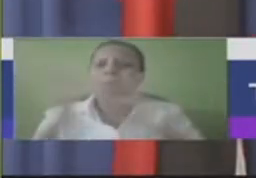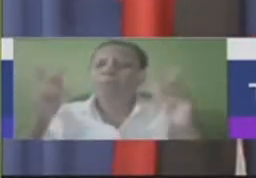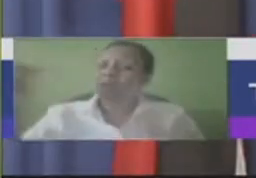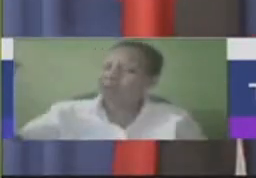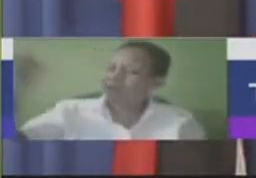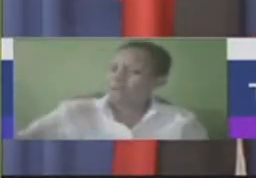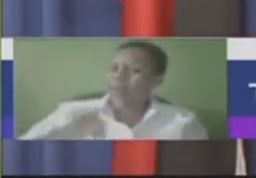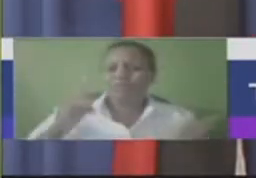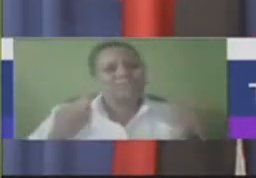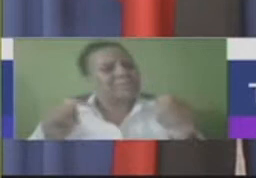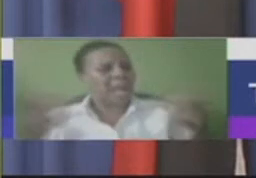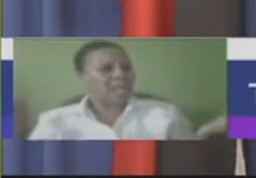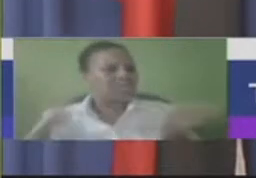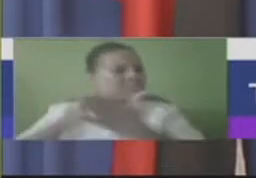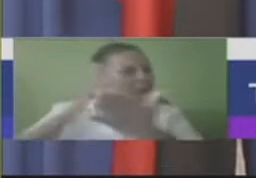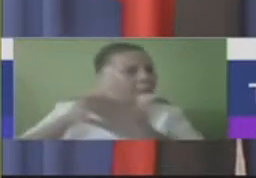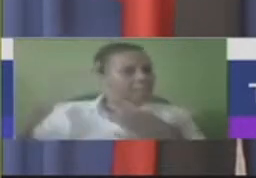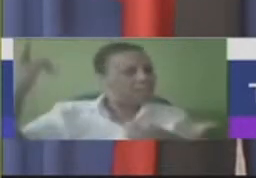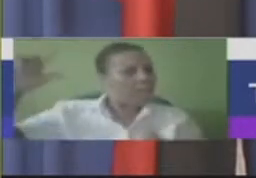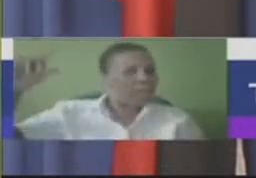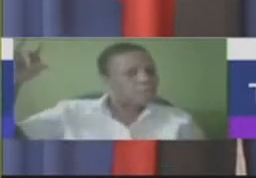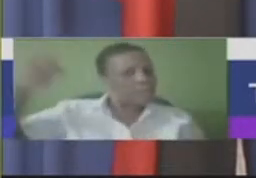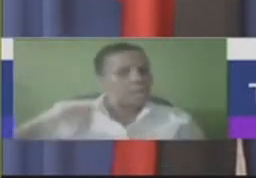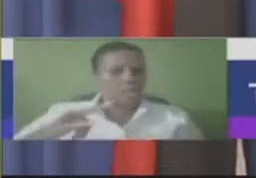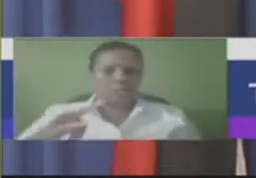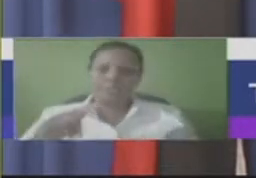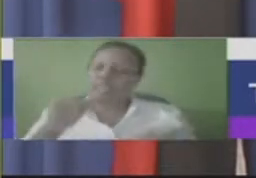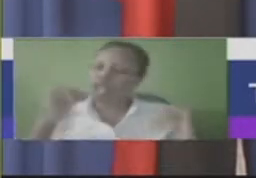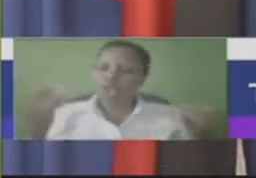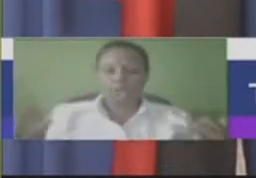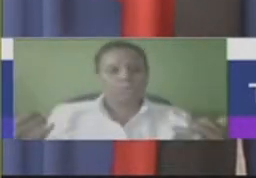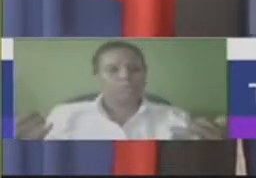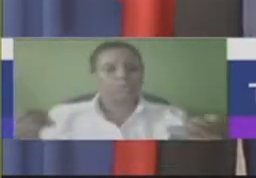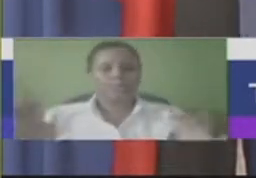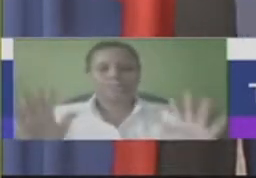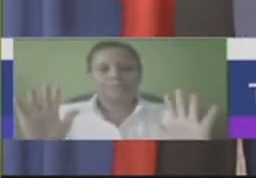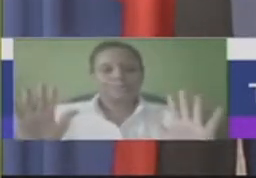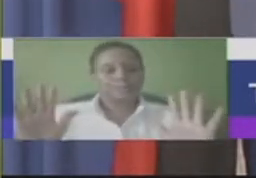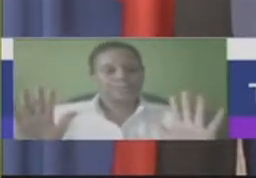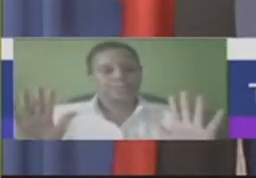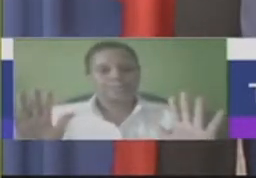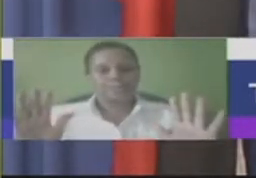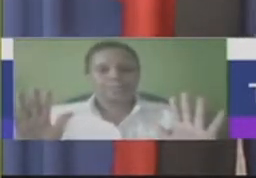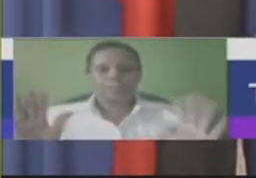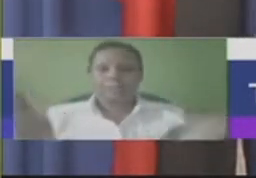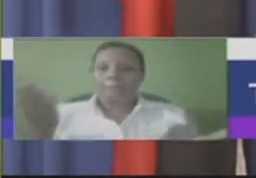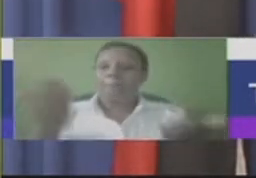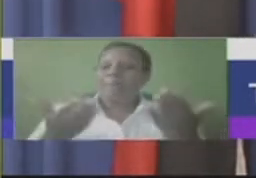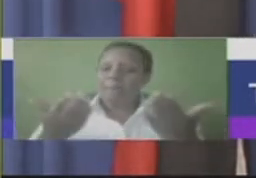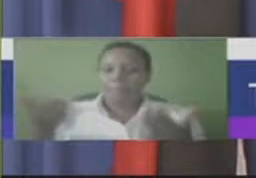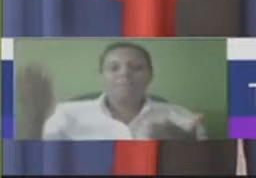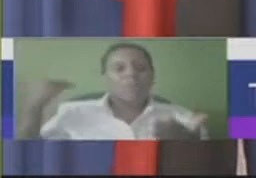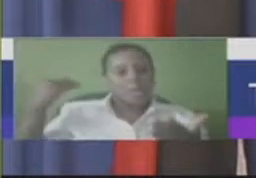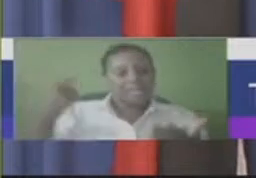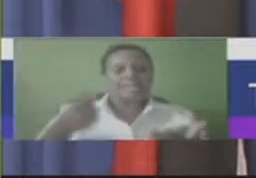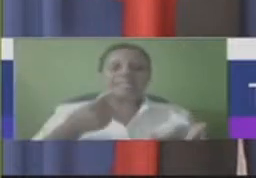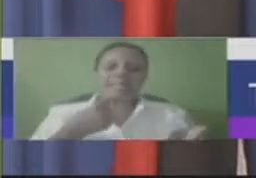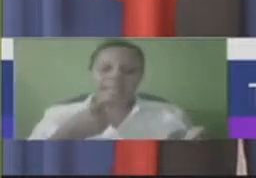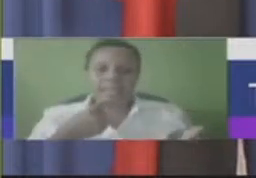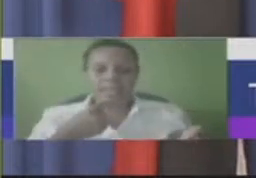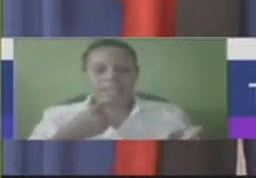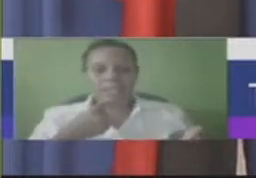Not at this stage, because maybe I should have indicated that in allowing the border opening to